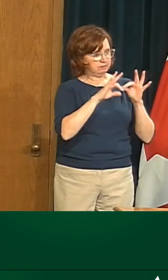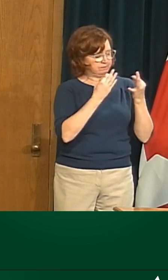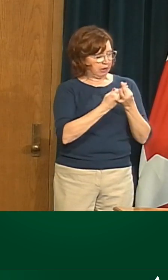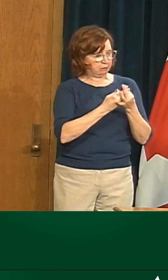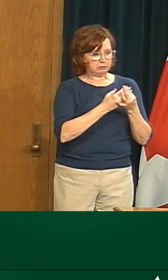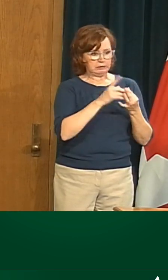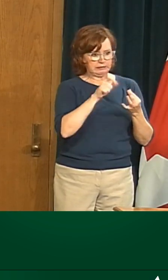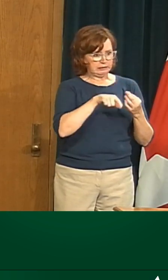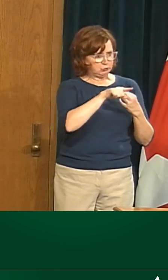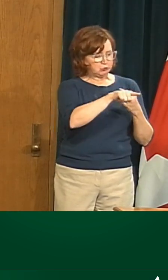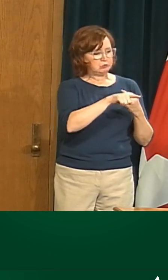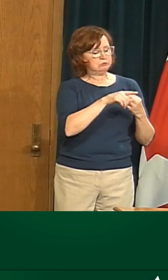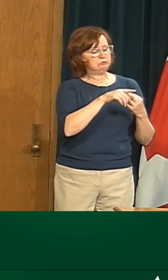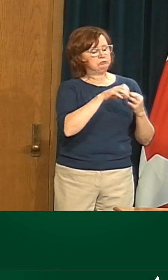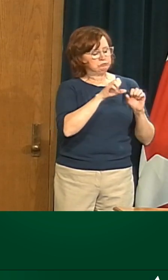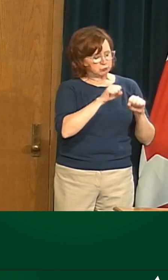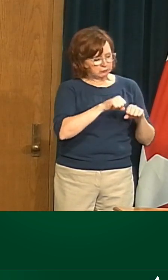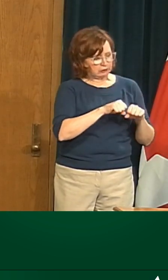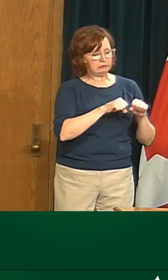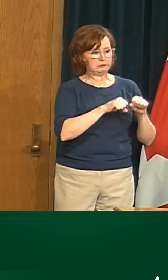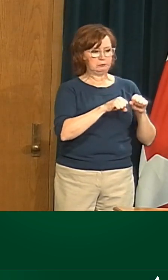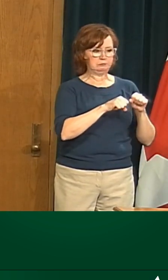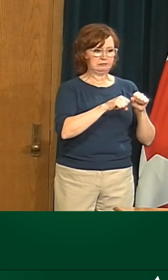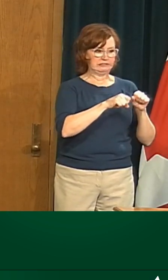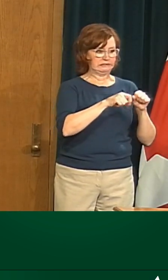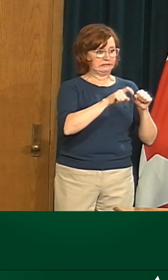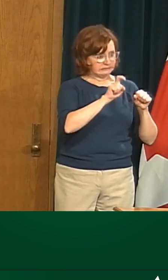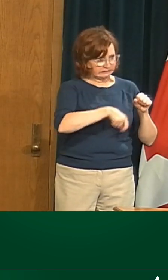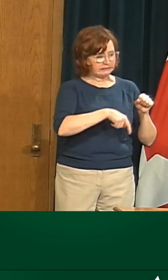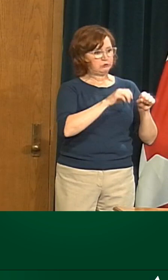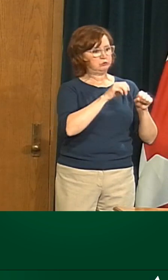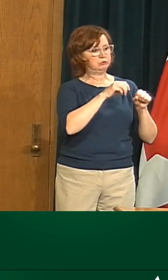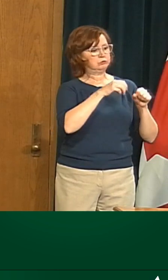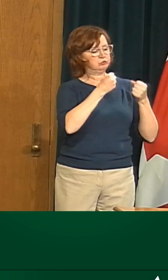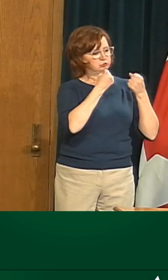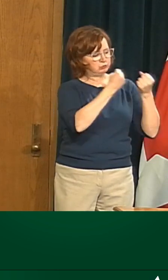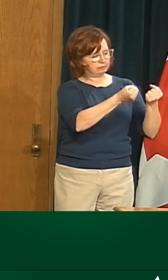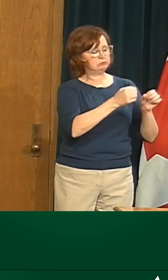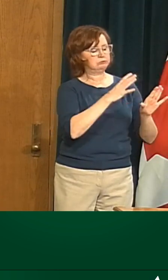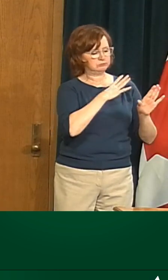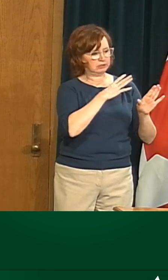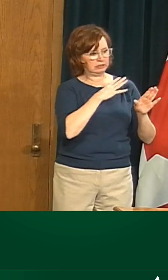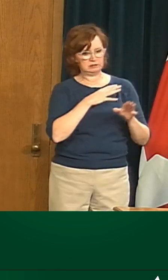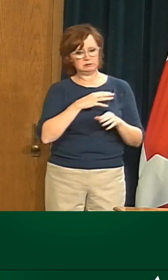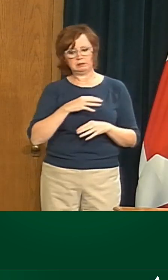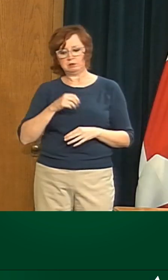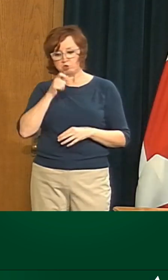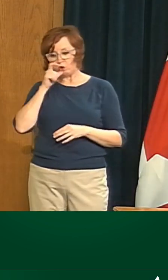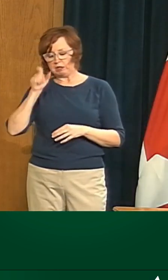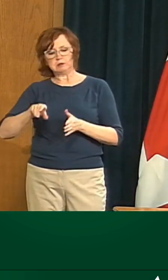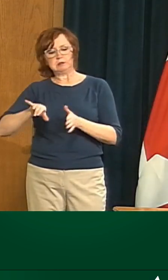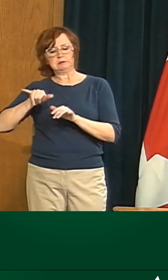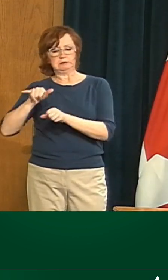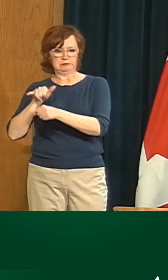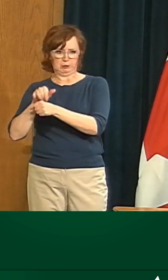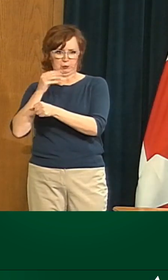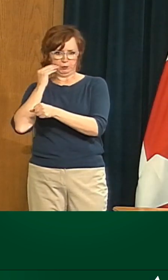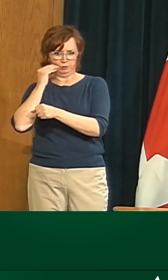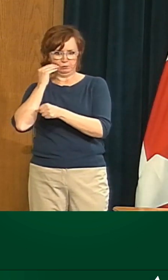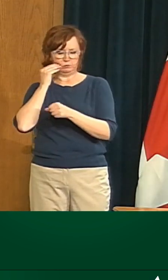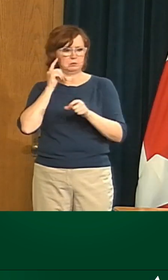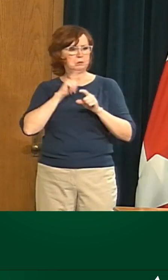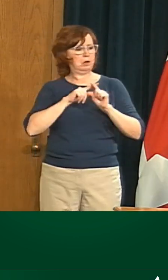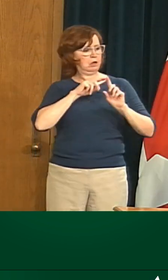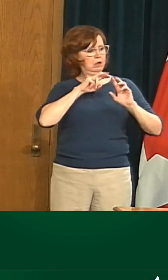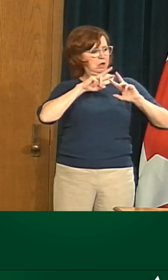of someone policing this behavior, but rather a matter of individuals just making that risk assessment and